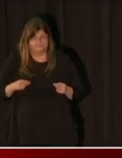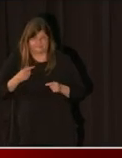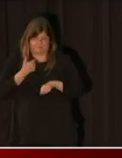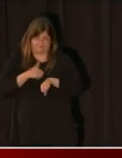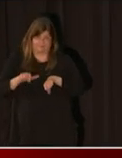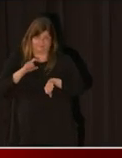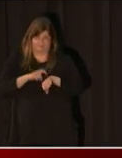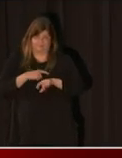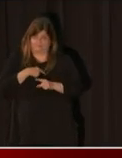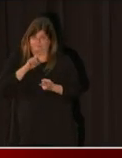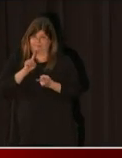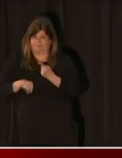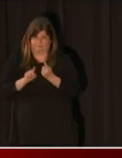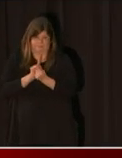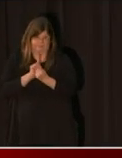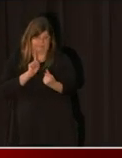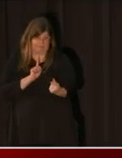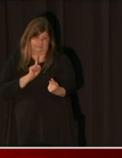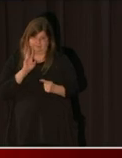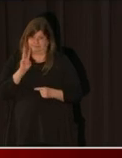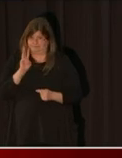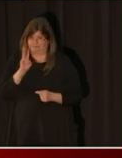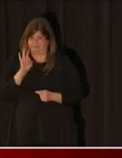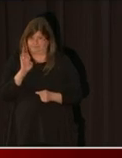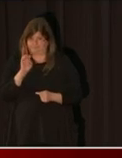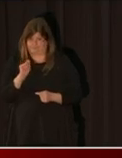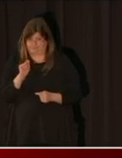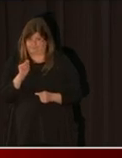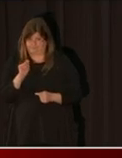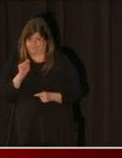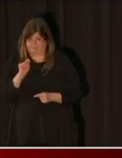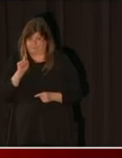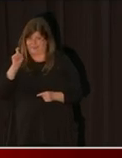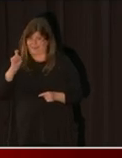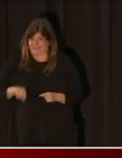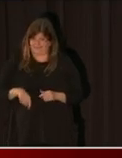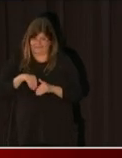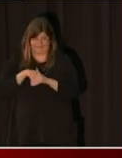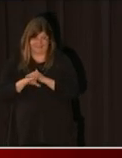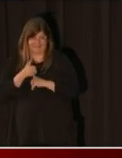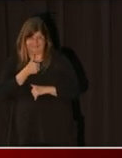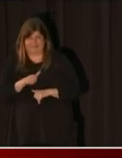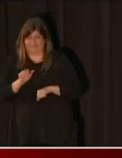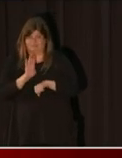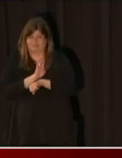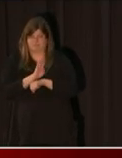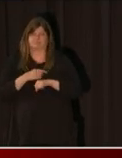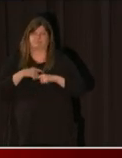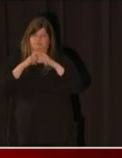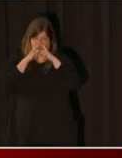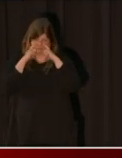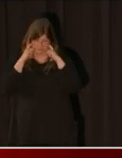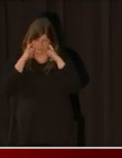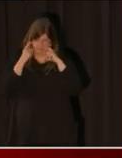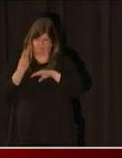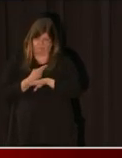distance 6 feet. I do if I have to go in any establishment. I do when out for essential